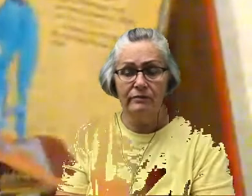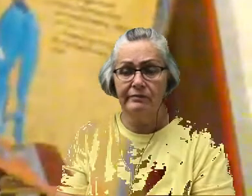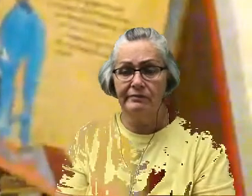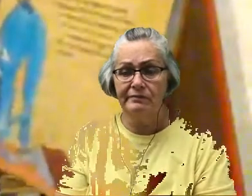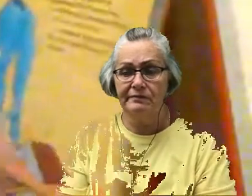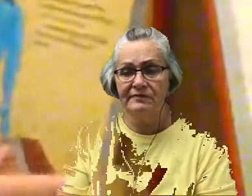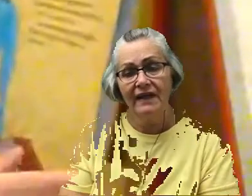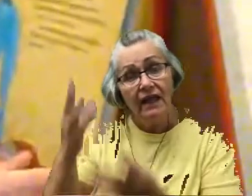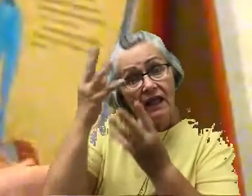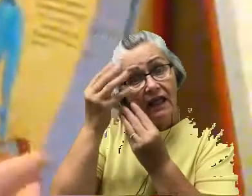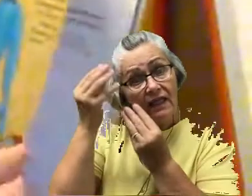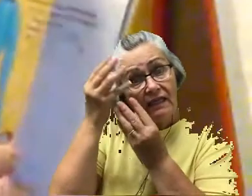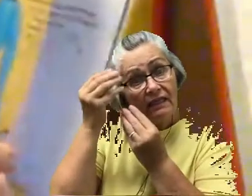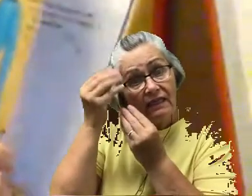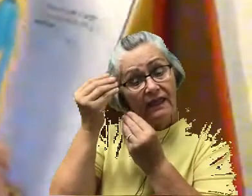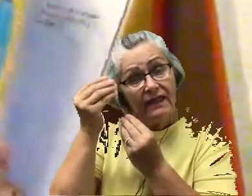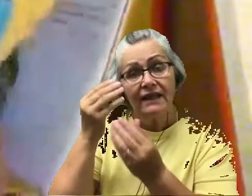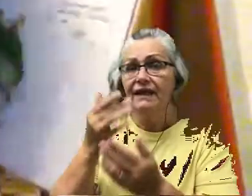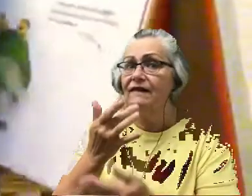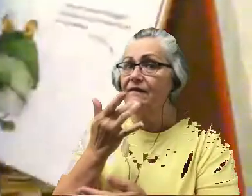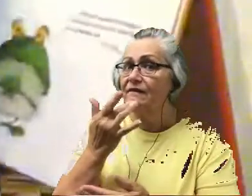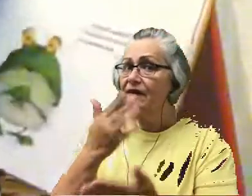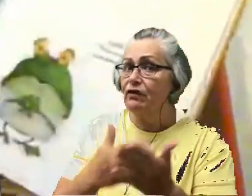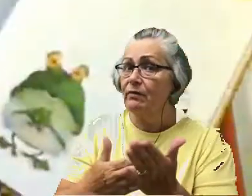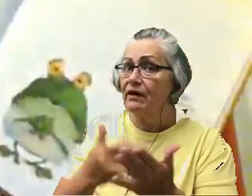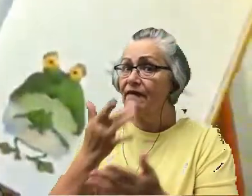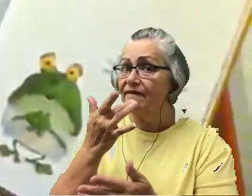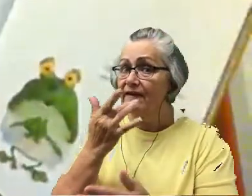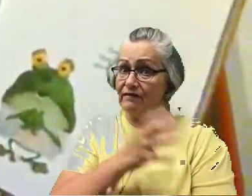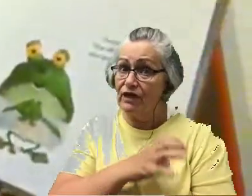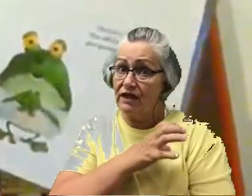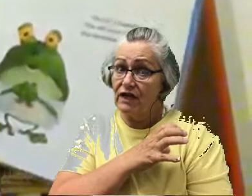Be thinking about a favorite part or a favorite character.